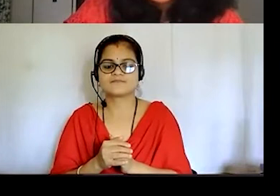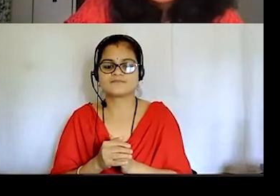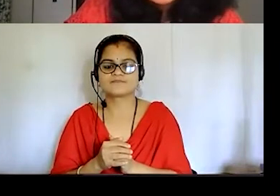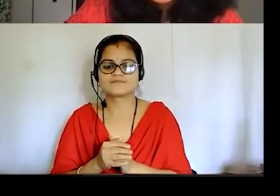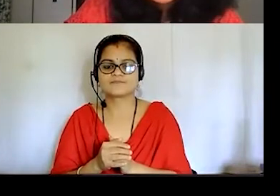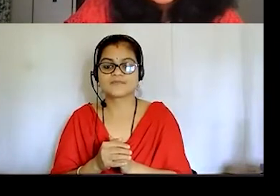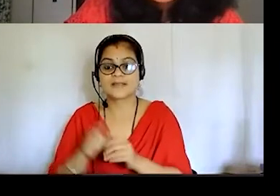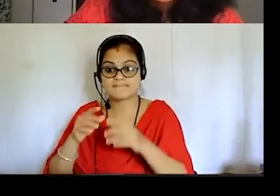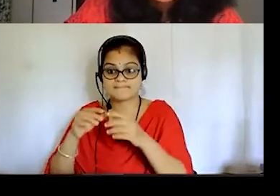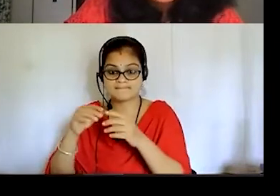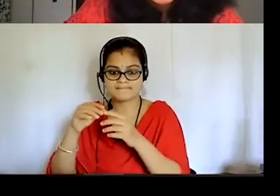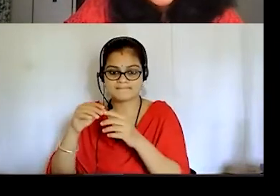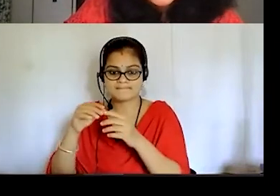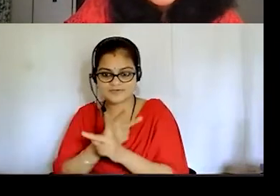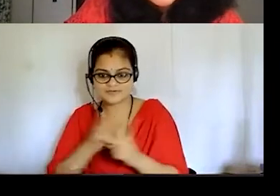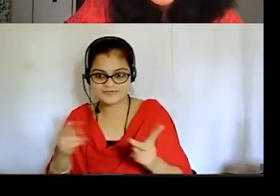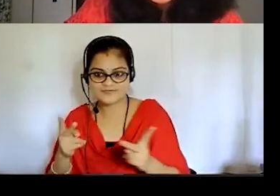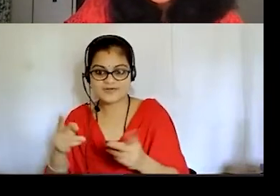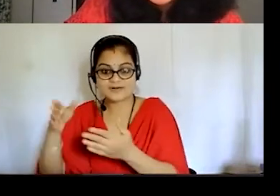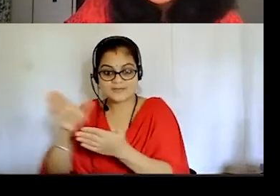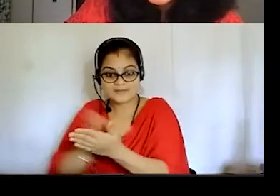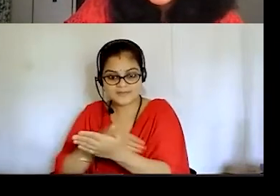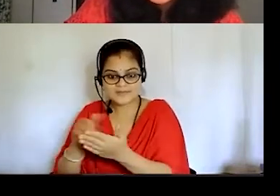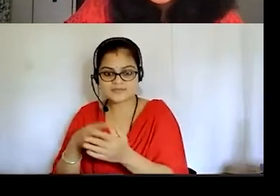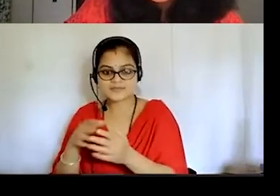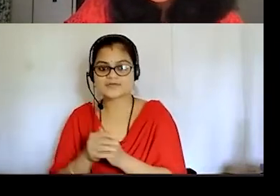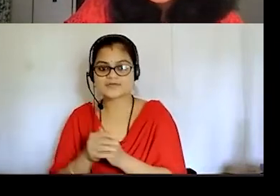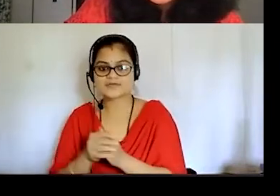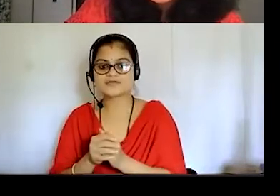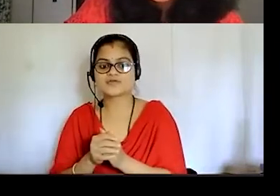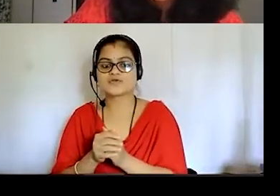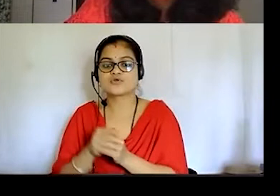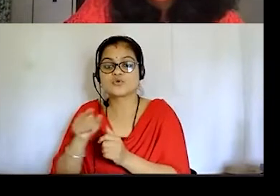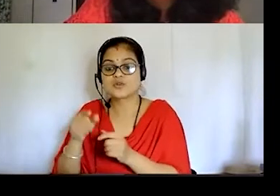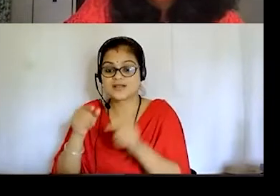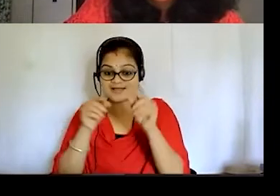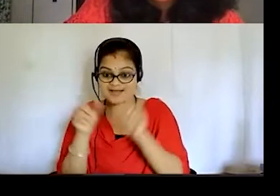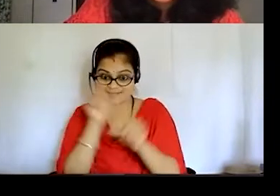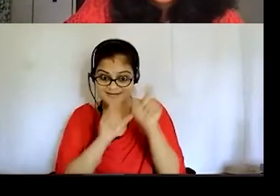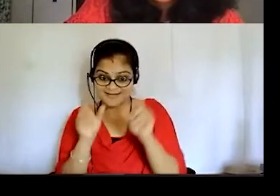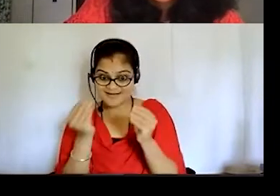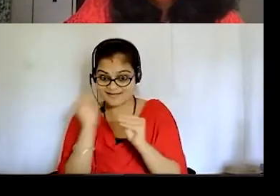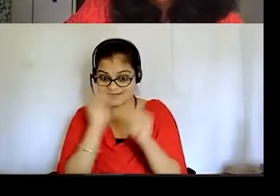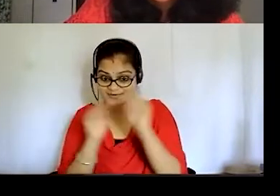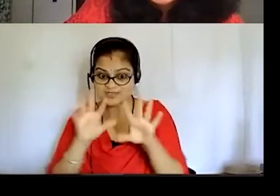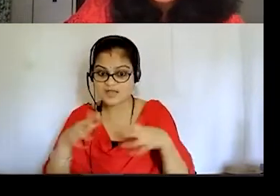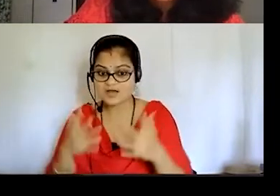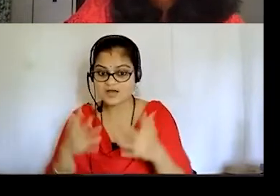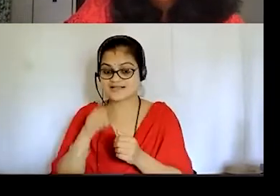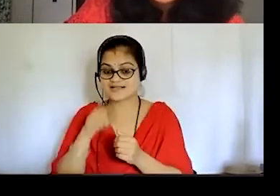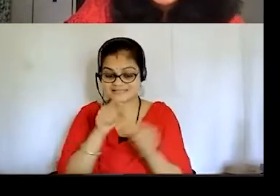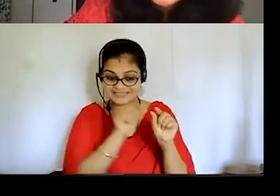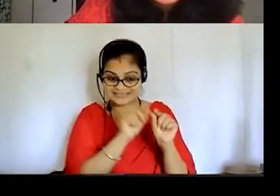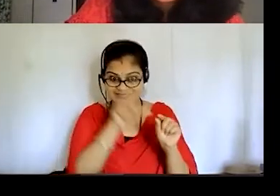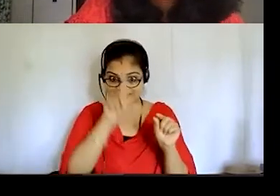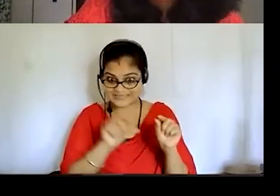by the Beatles, that evokes hope. Sir Paul McCartney wrote this in the F major scale, a scale